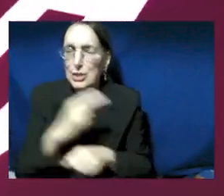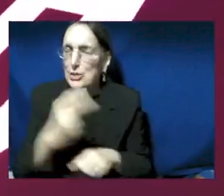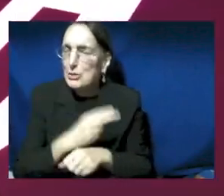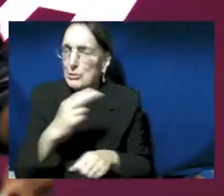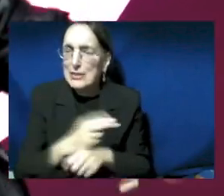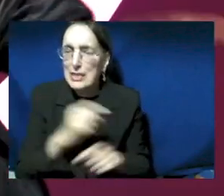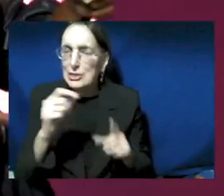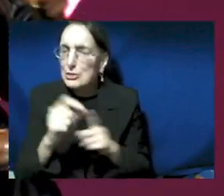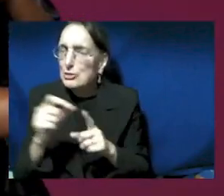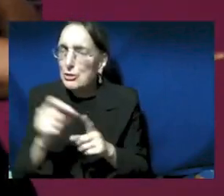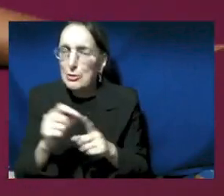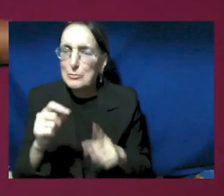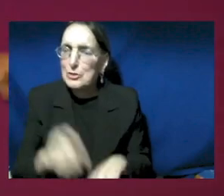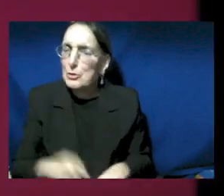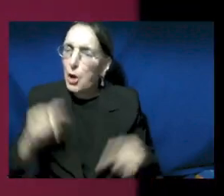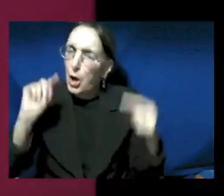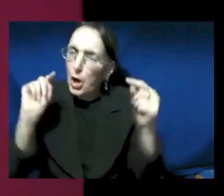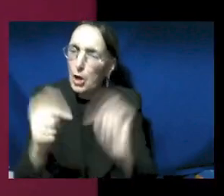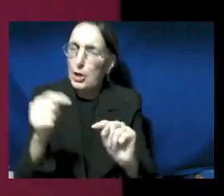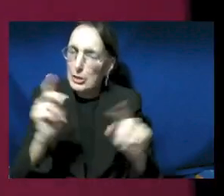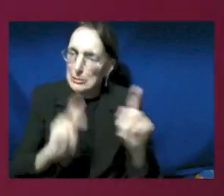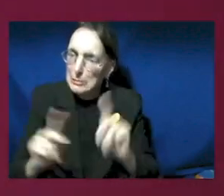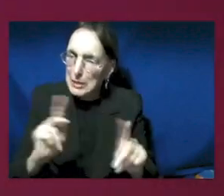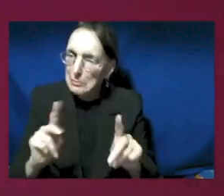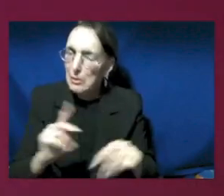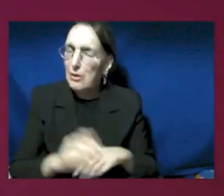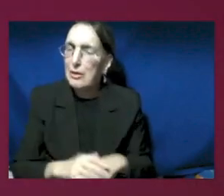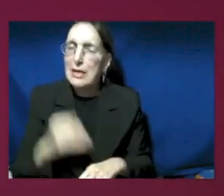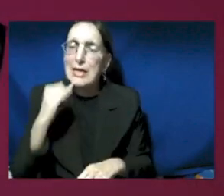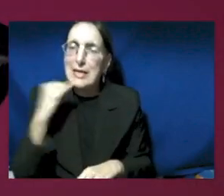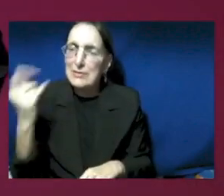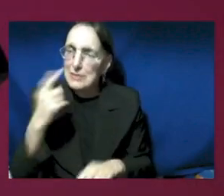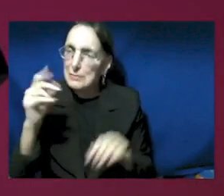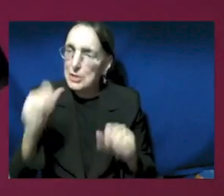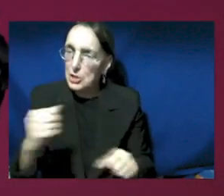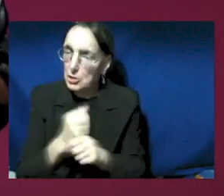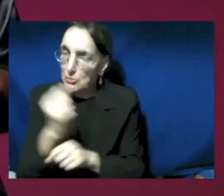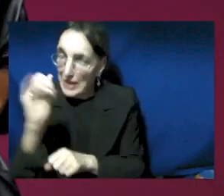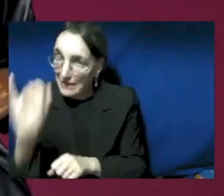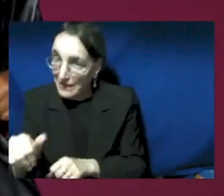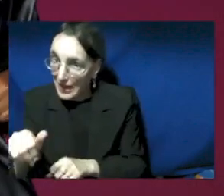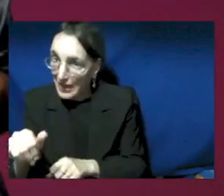of people, if someone can create that, we can actually deconstruct that.